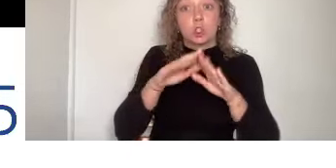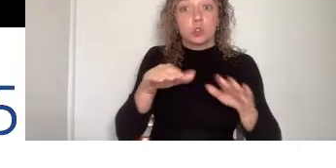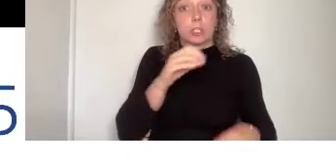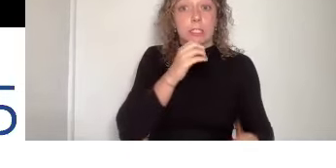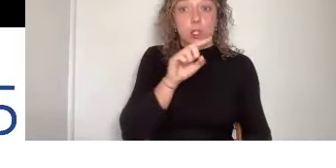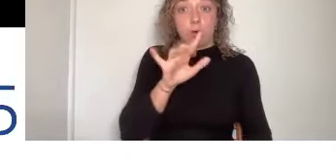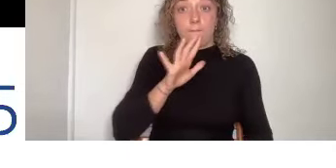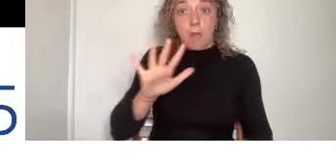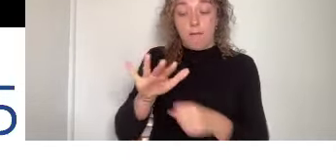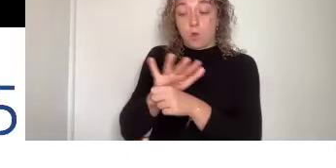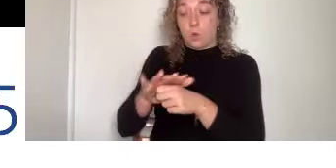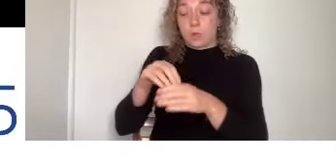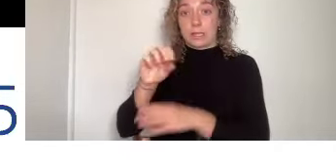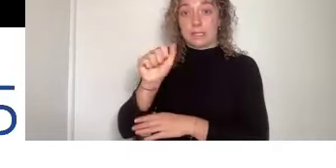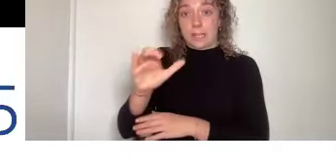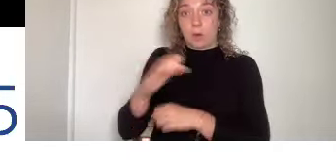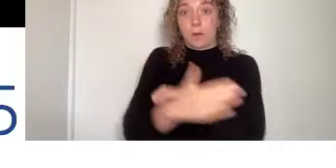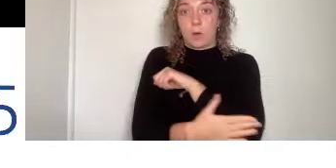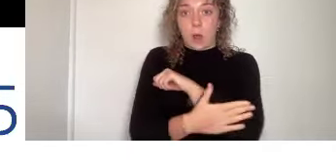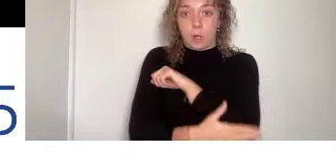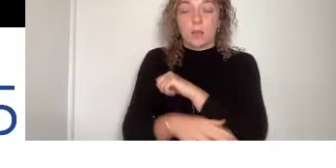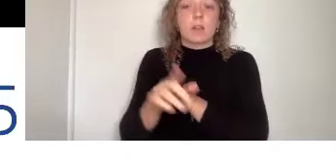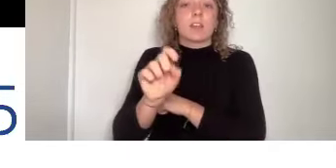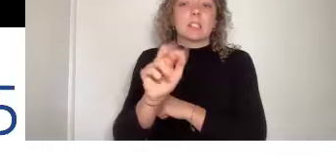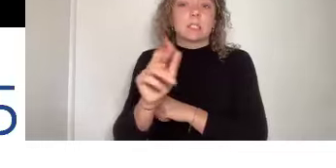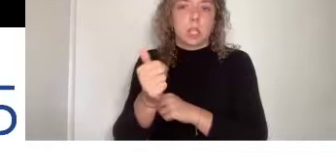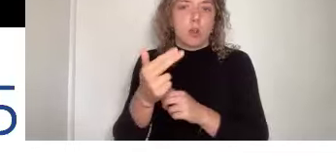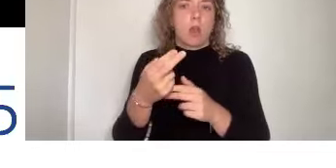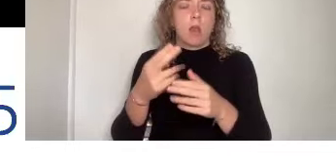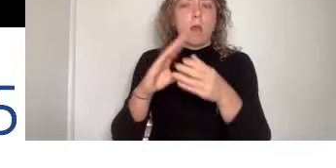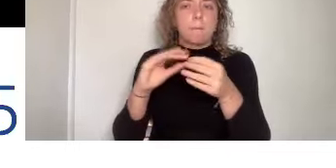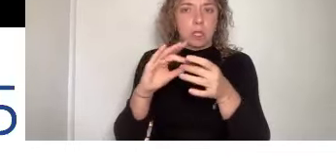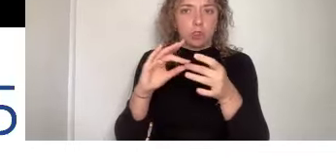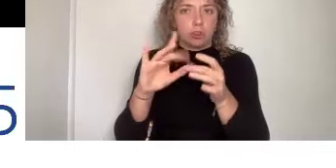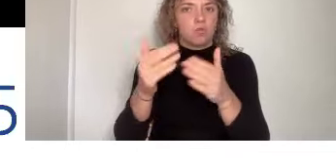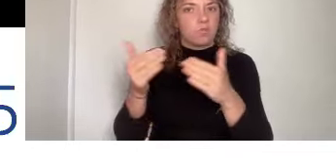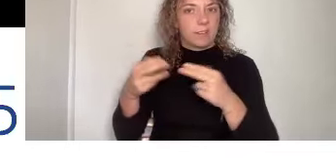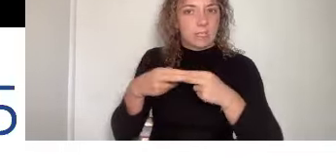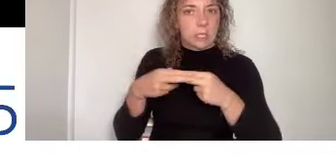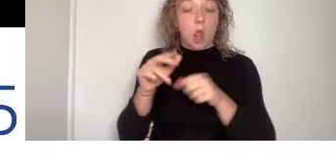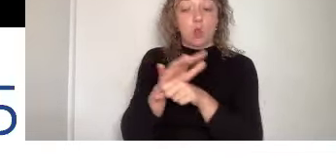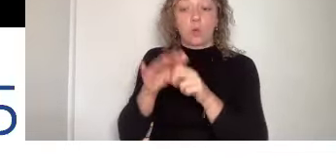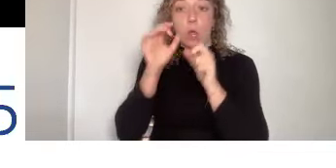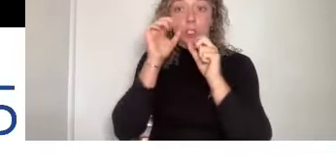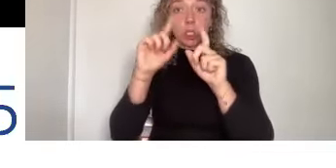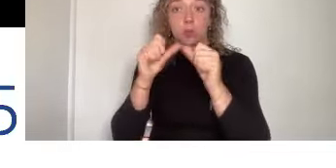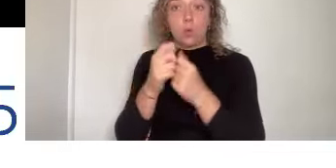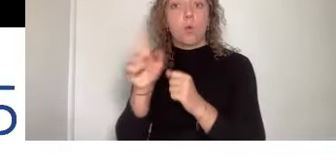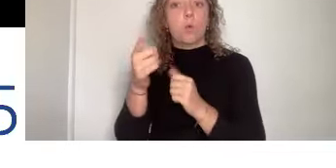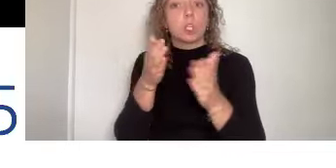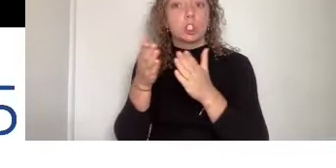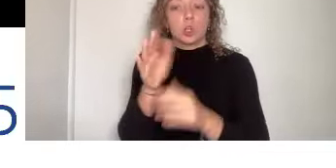5 locally in Sacramento County. As Sarah mentioned in her previous slide, local education agencies only serve